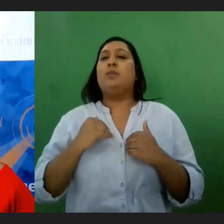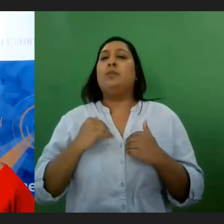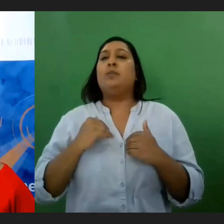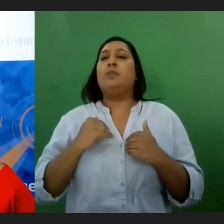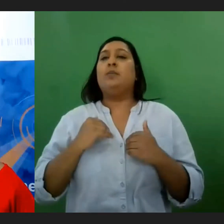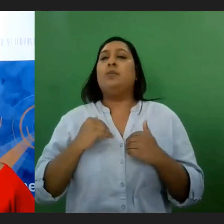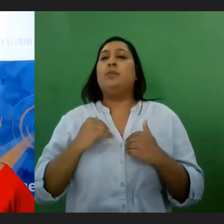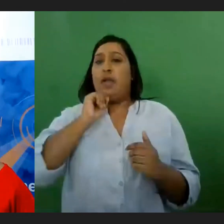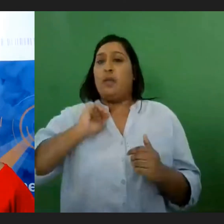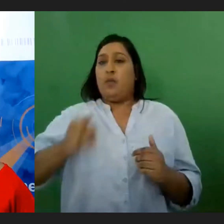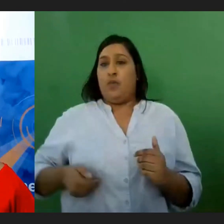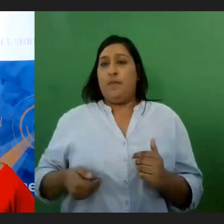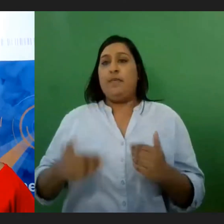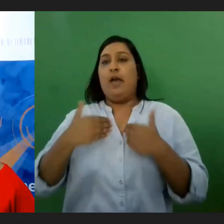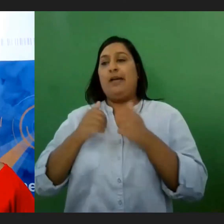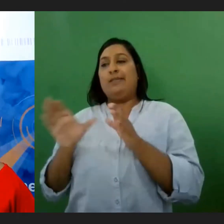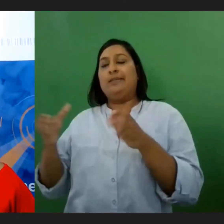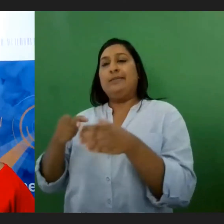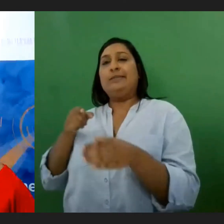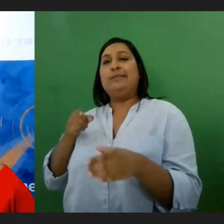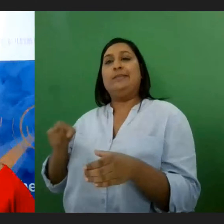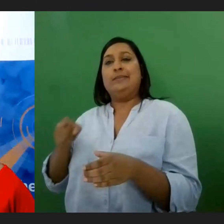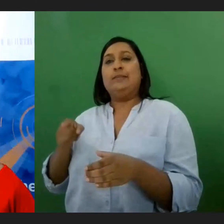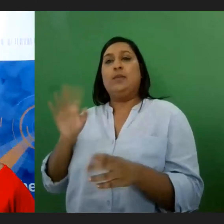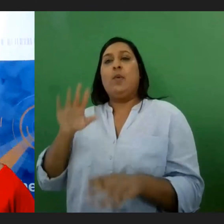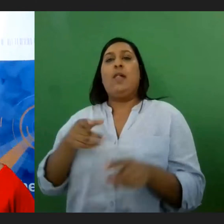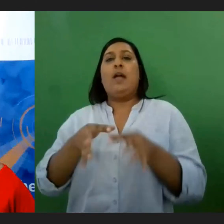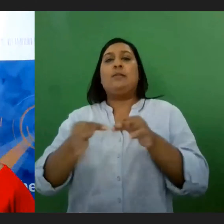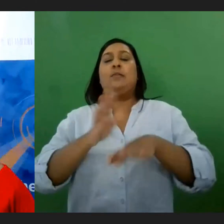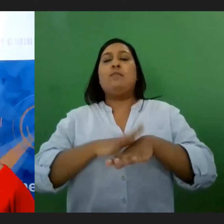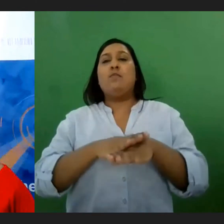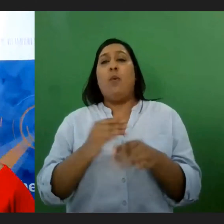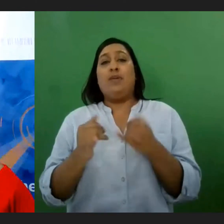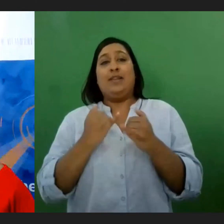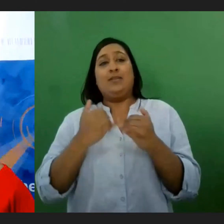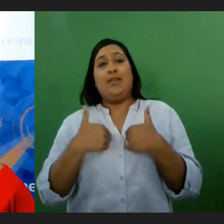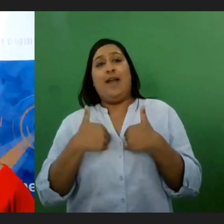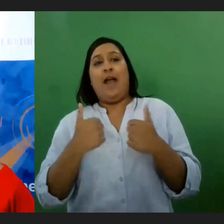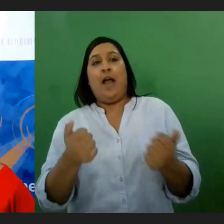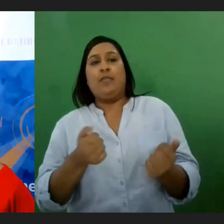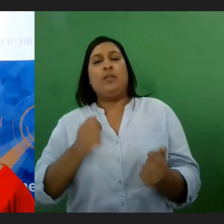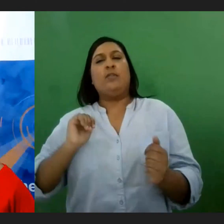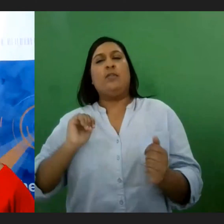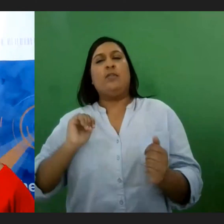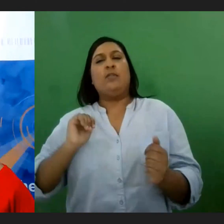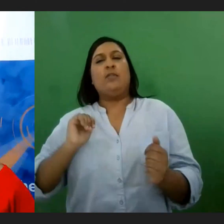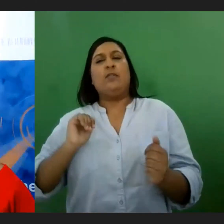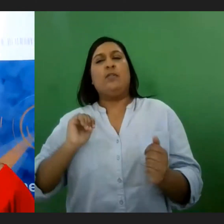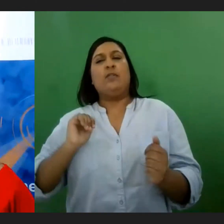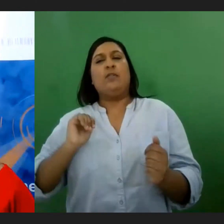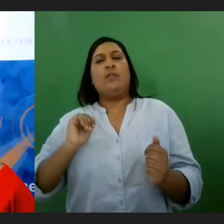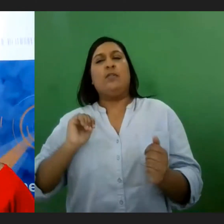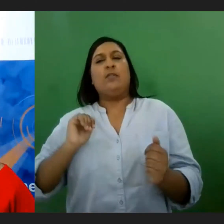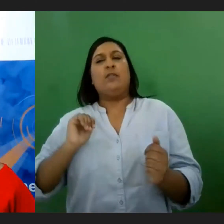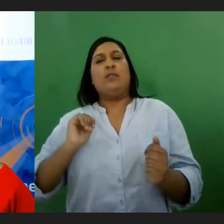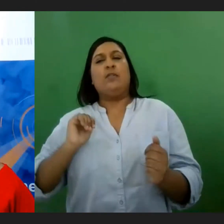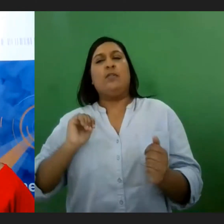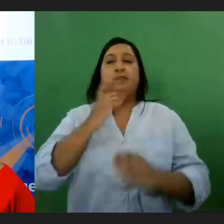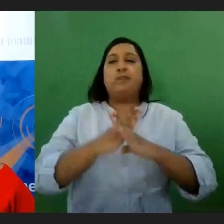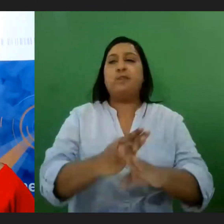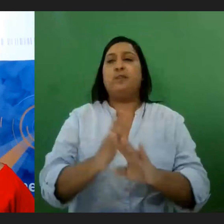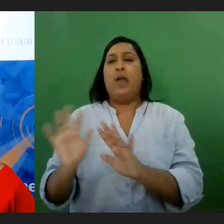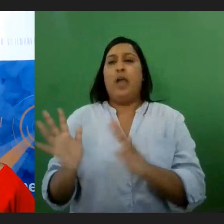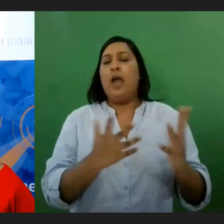Research Council, who will look at sexual reproductive health and rights of young women in South Africa, with and